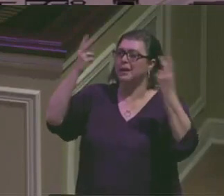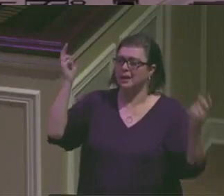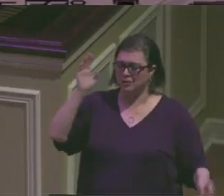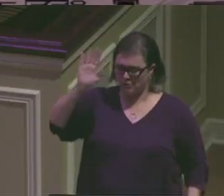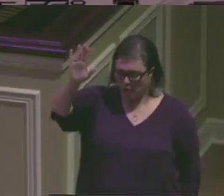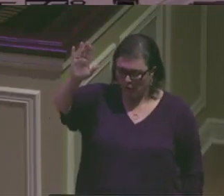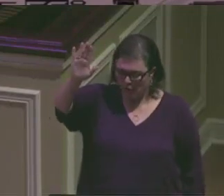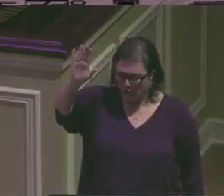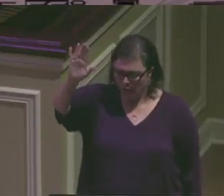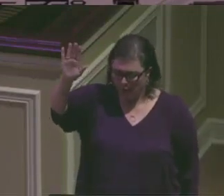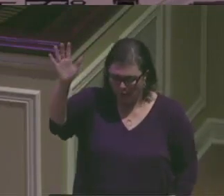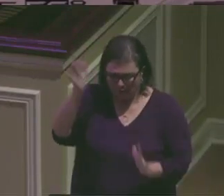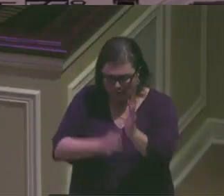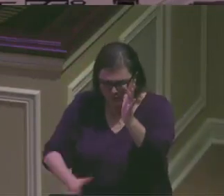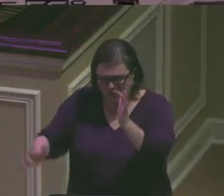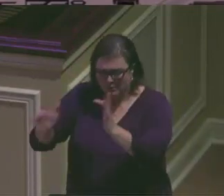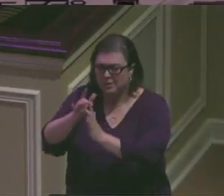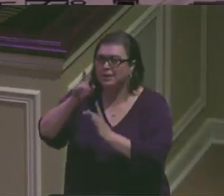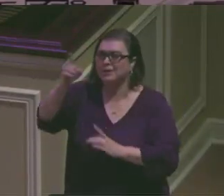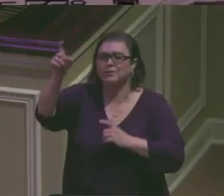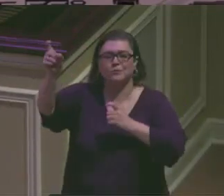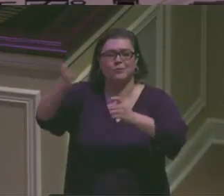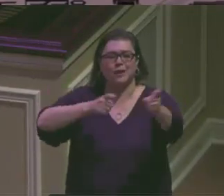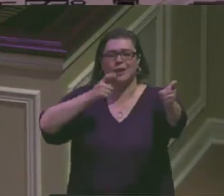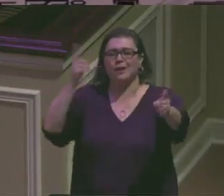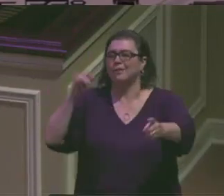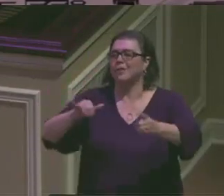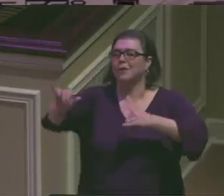victory is Yours. And You reign